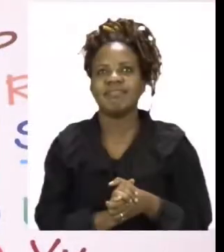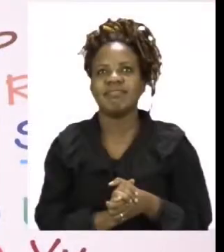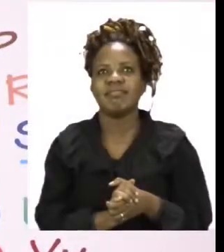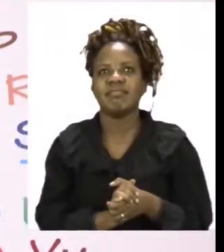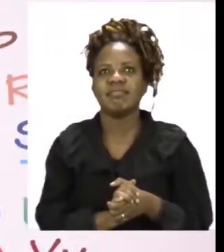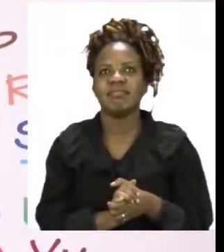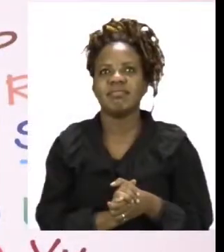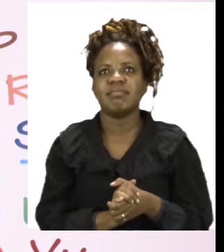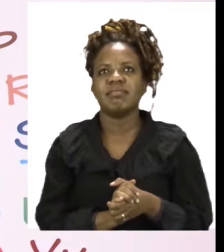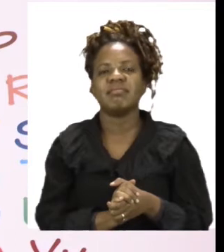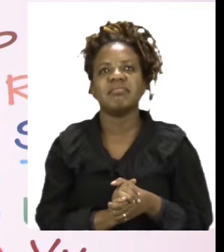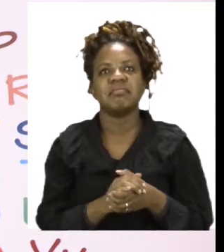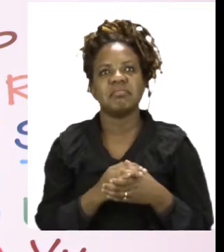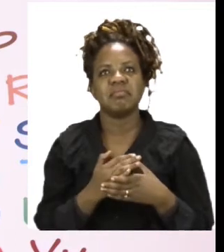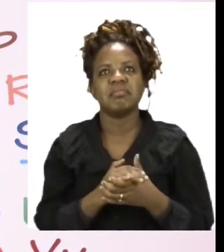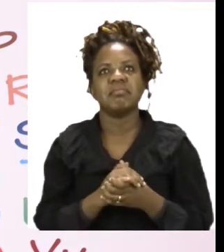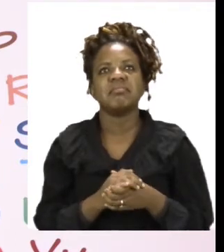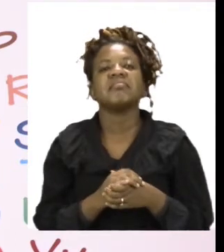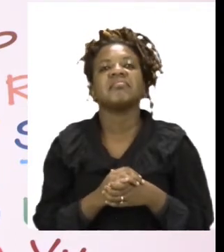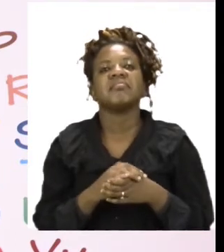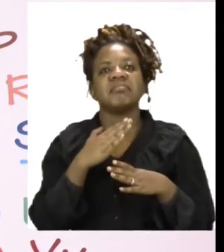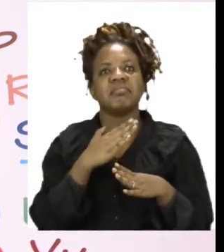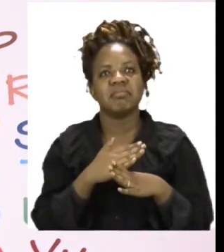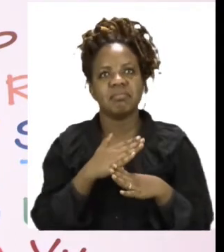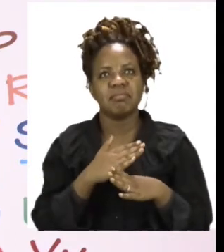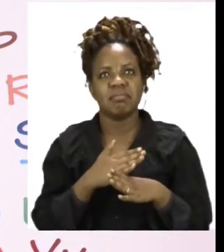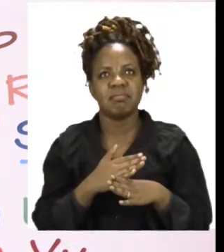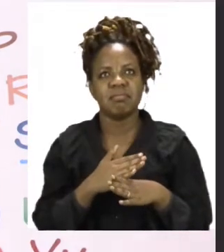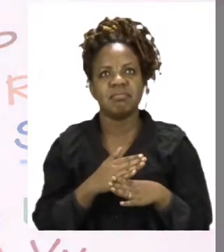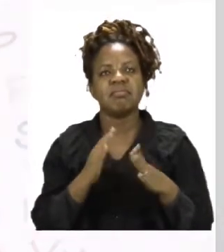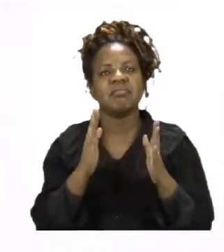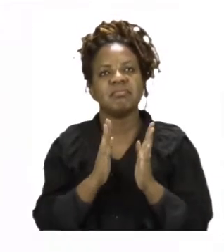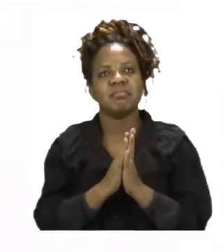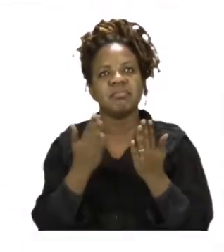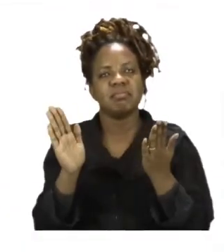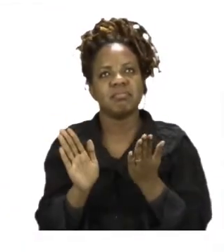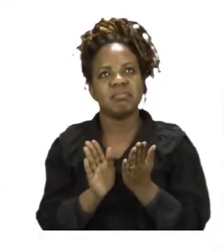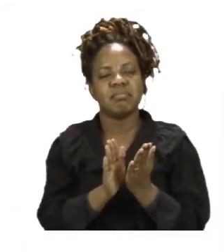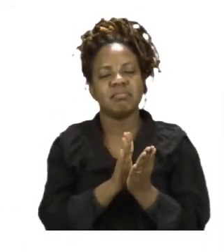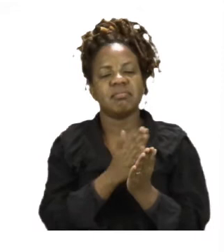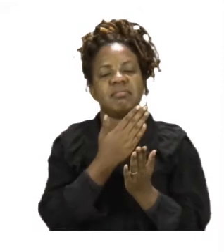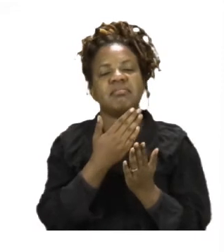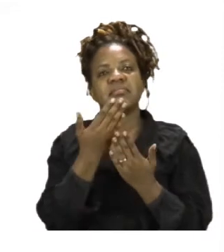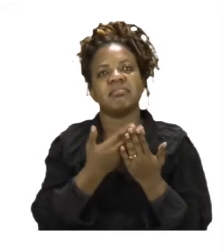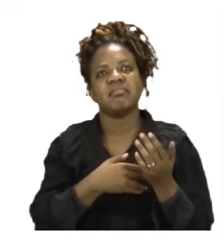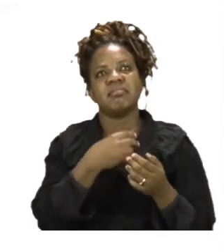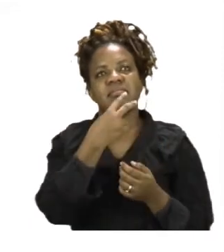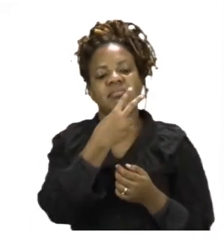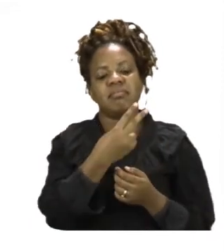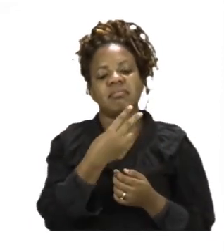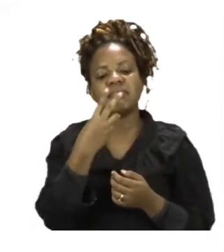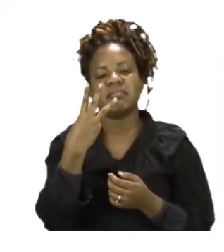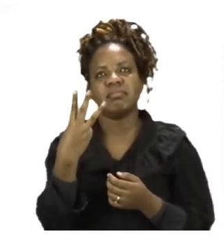For our exercise today, boys and girls, let's turn to page 23. On